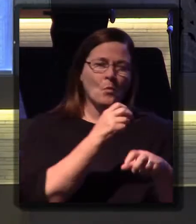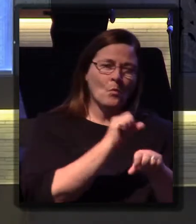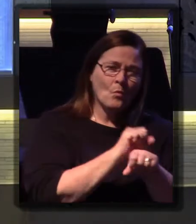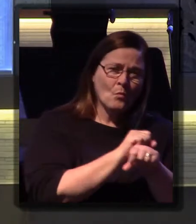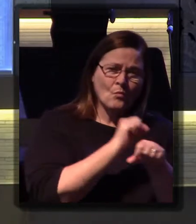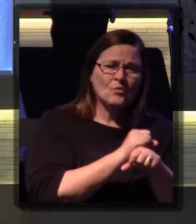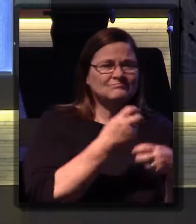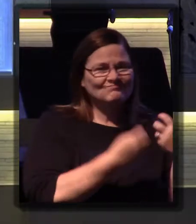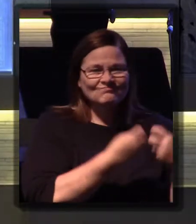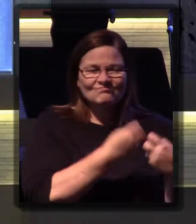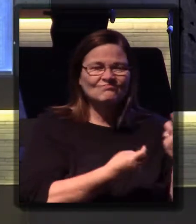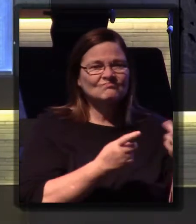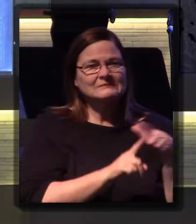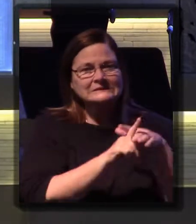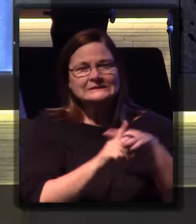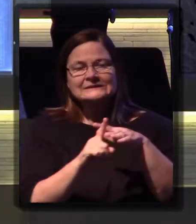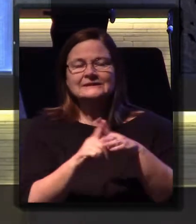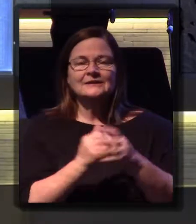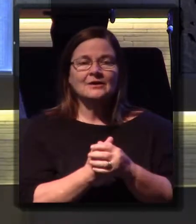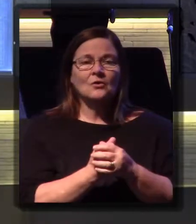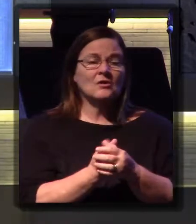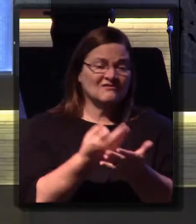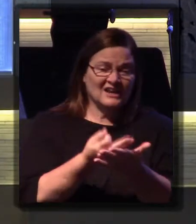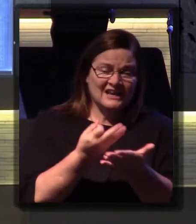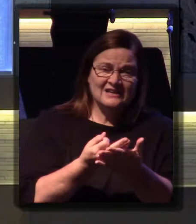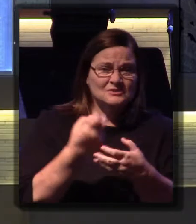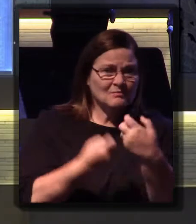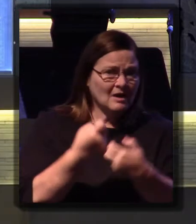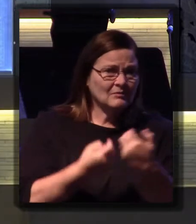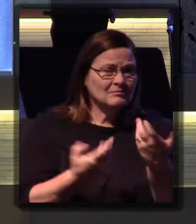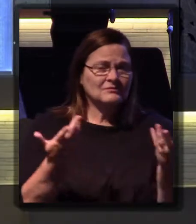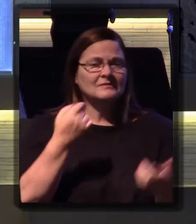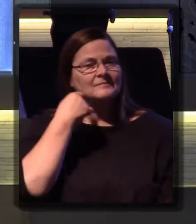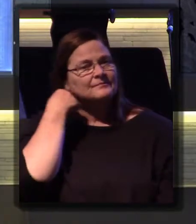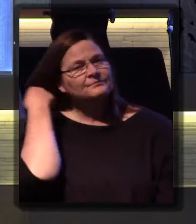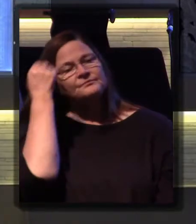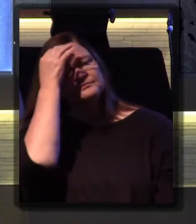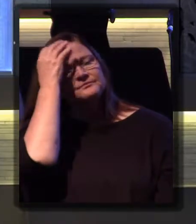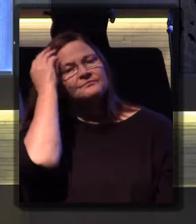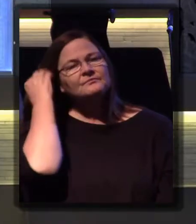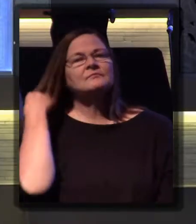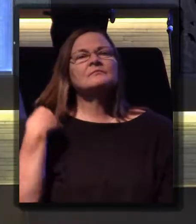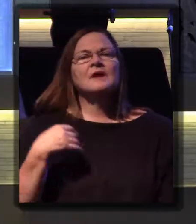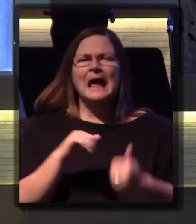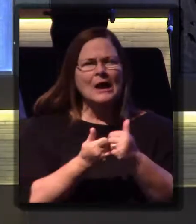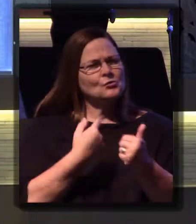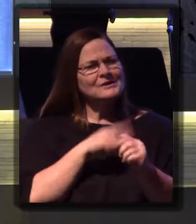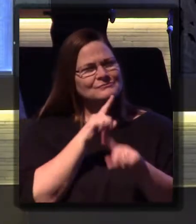whether it's a trial with your workplace or some other financial